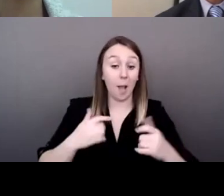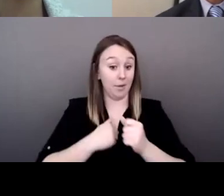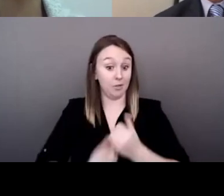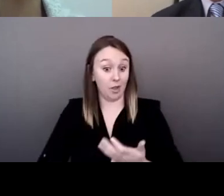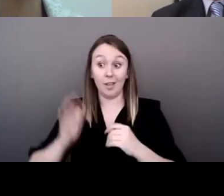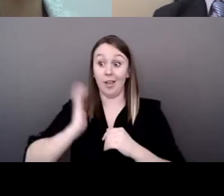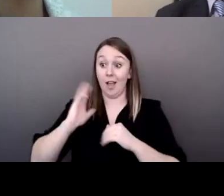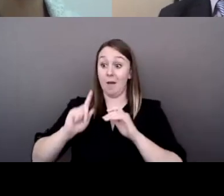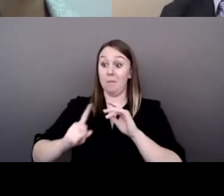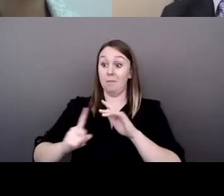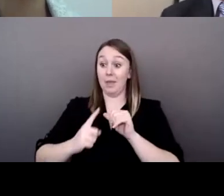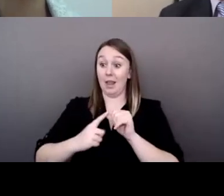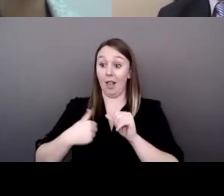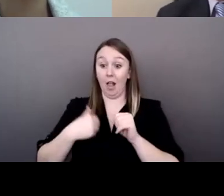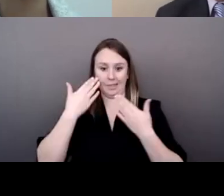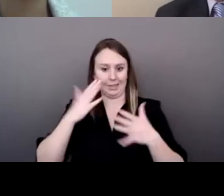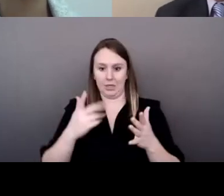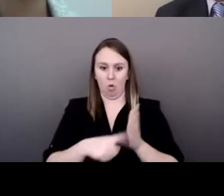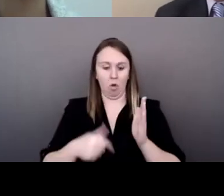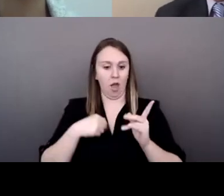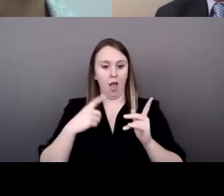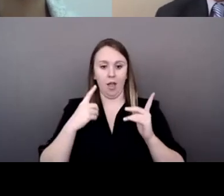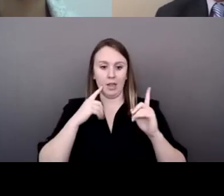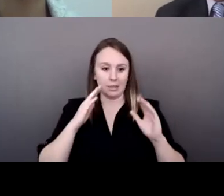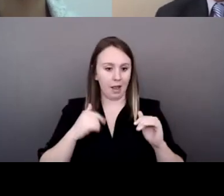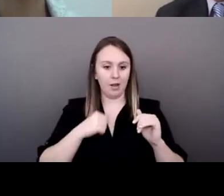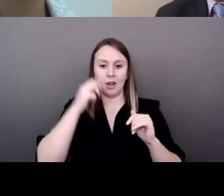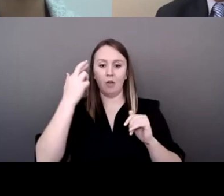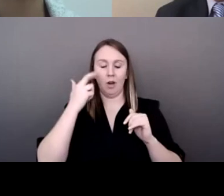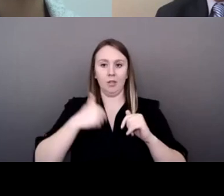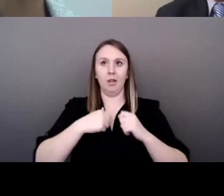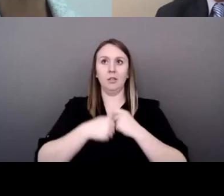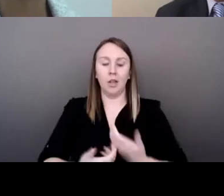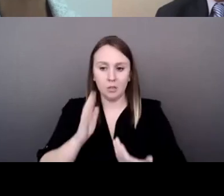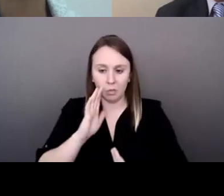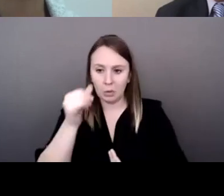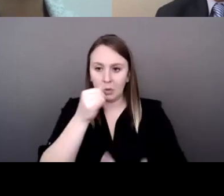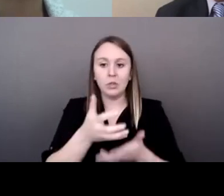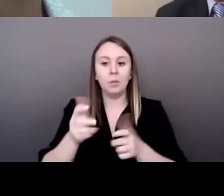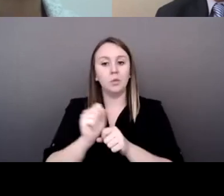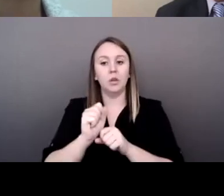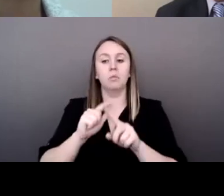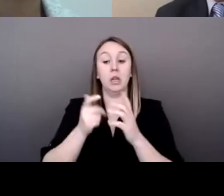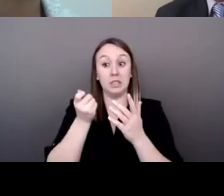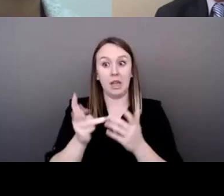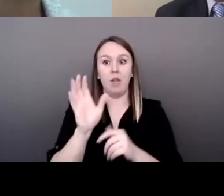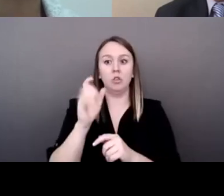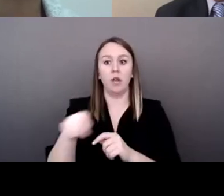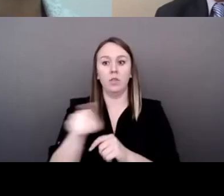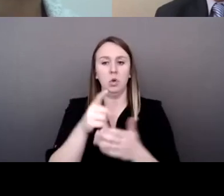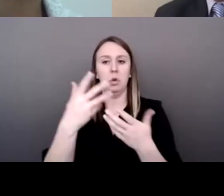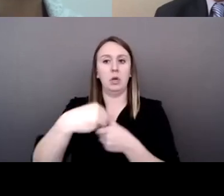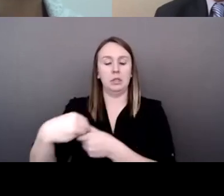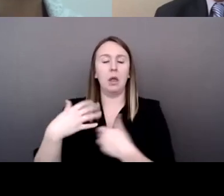at the beginning of this, but I am really thankful that we've had a few hundred of you participate, and that really does bring me joy. I